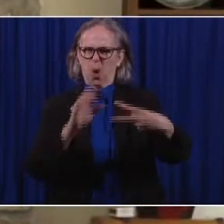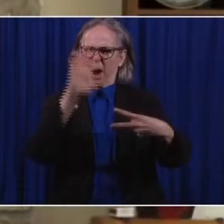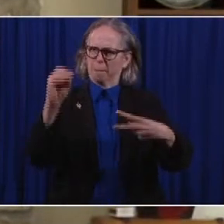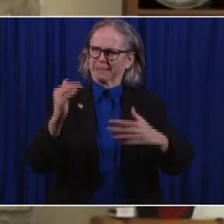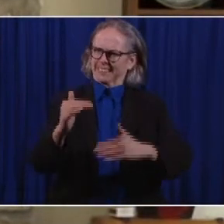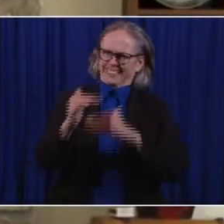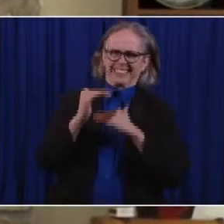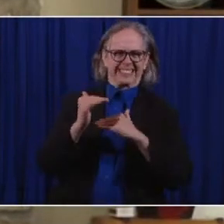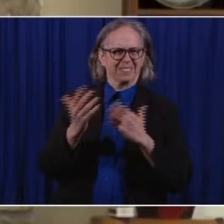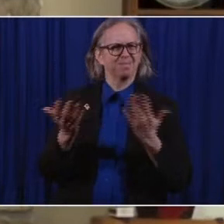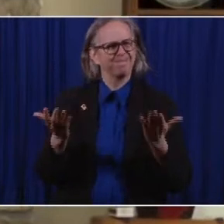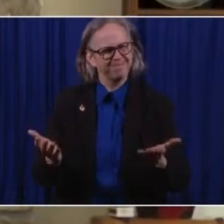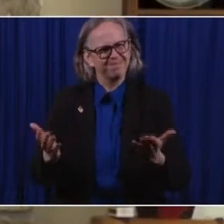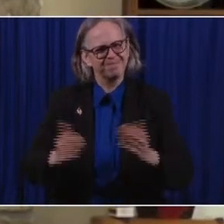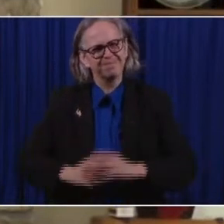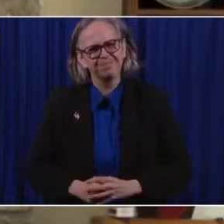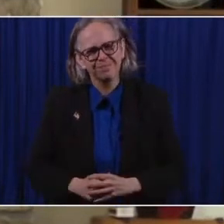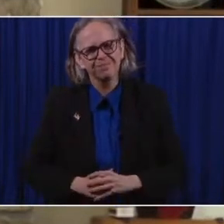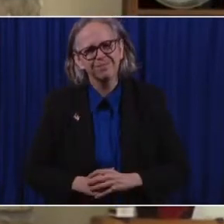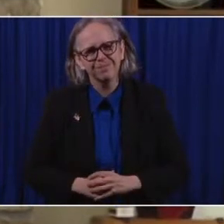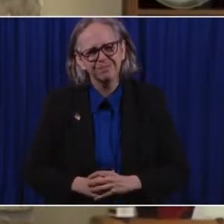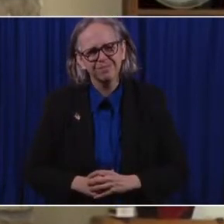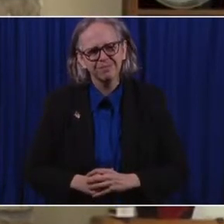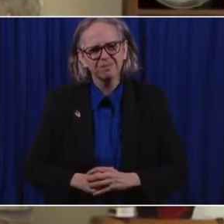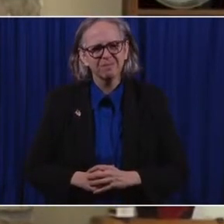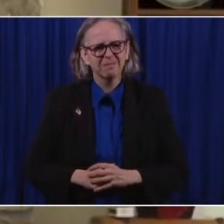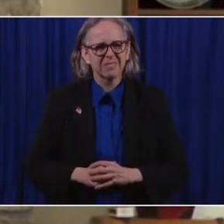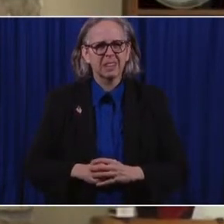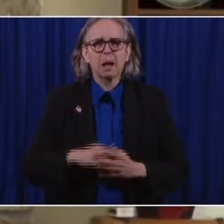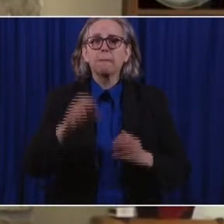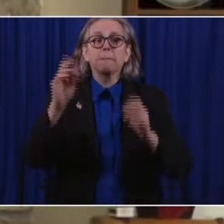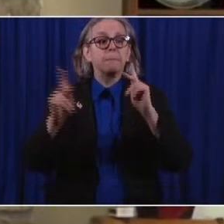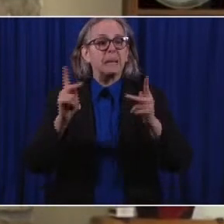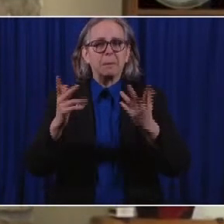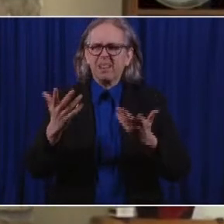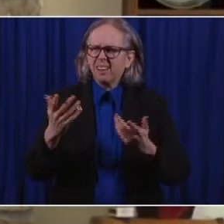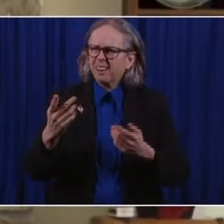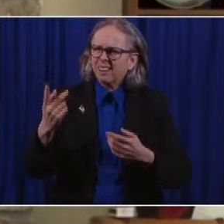time, and I know people wonder,